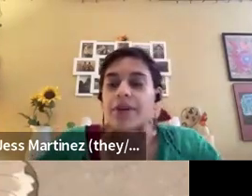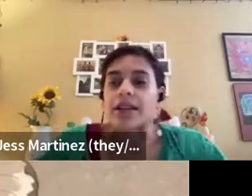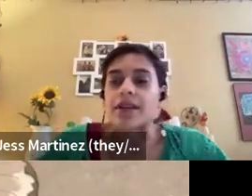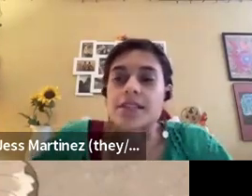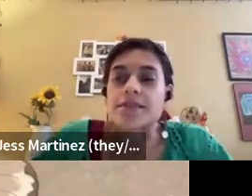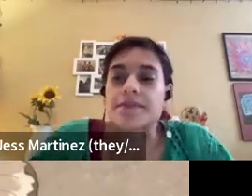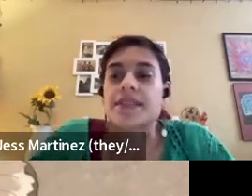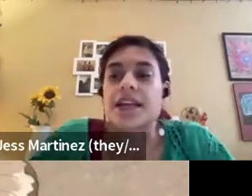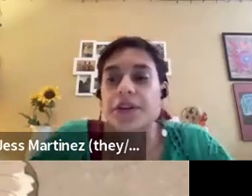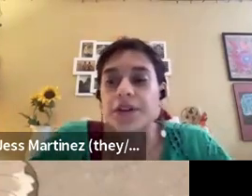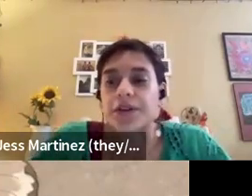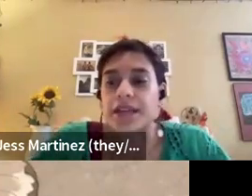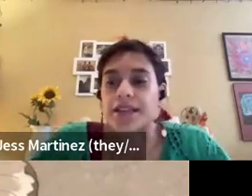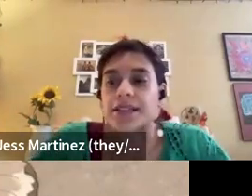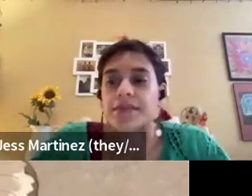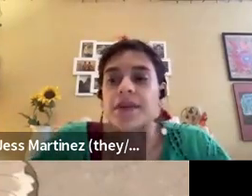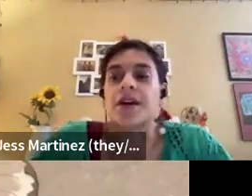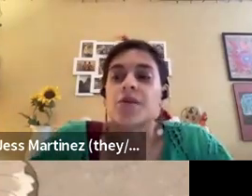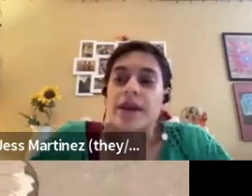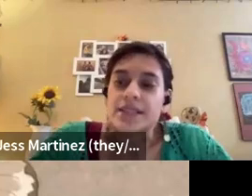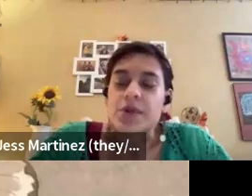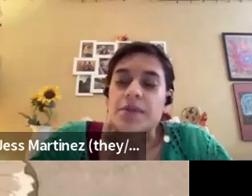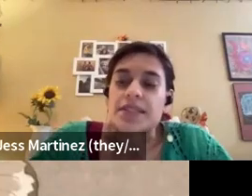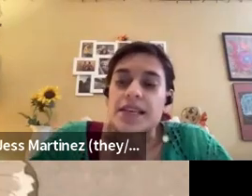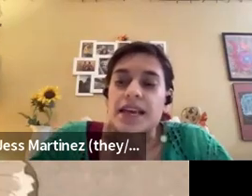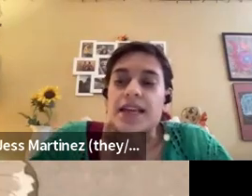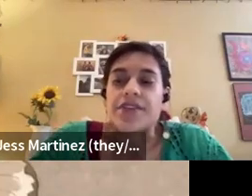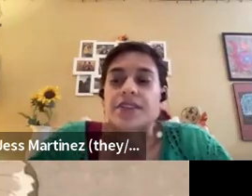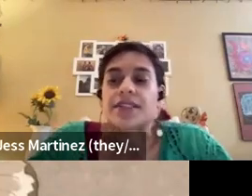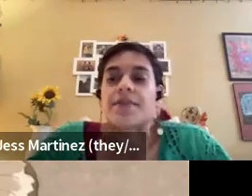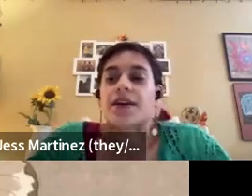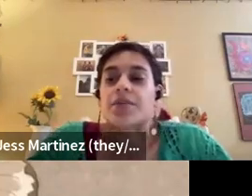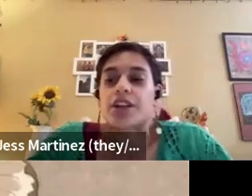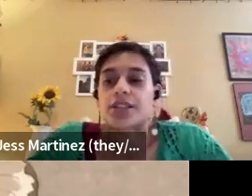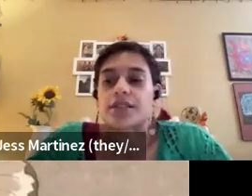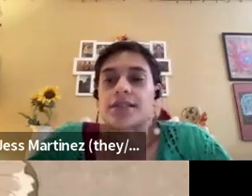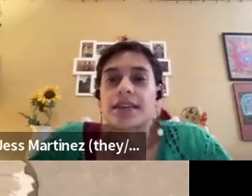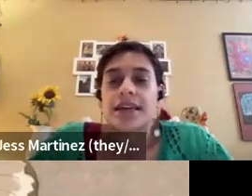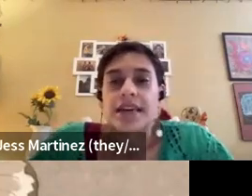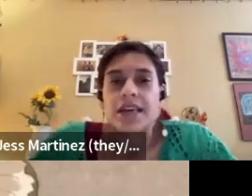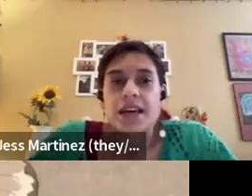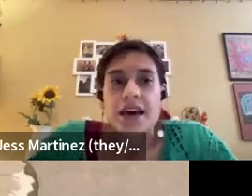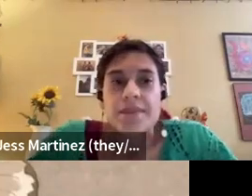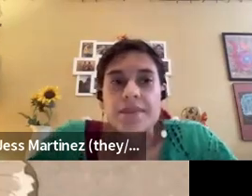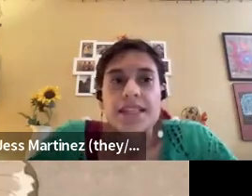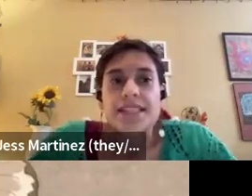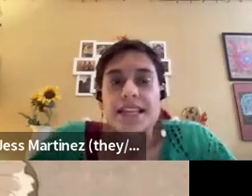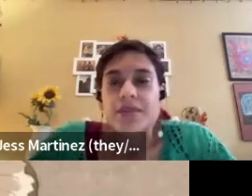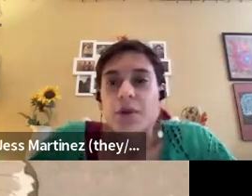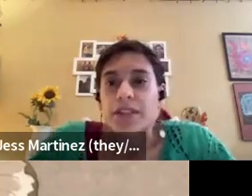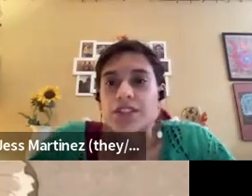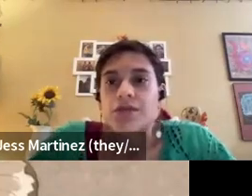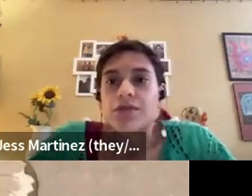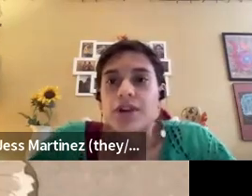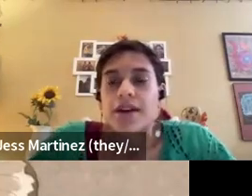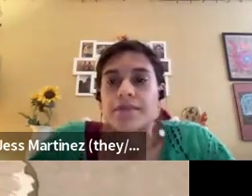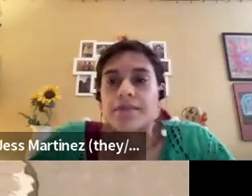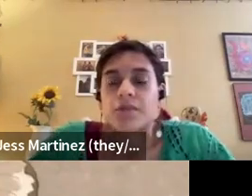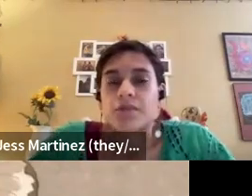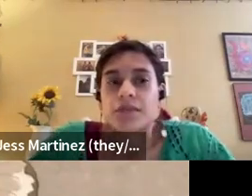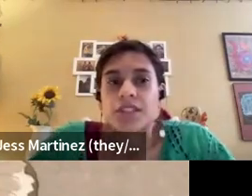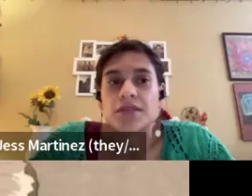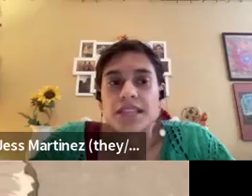racial capitalism, settler colonialism, white supremacy, and other systemic oppressions. Please take a moment